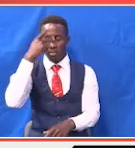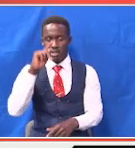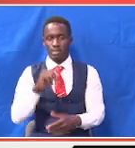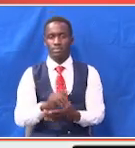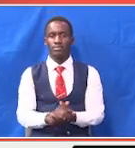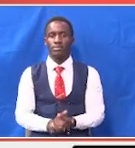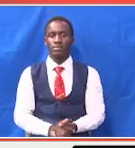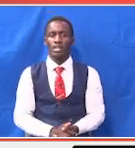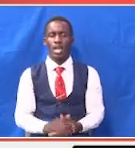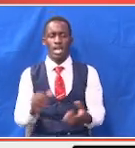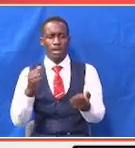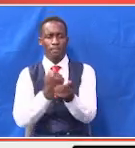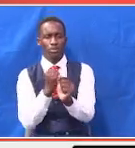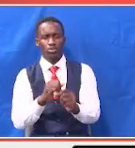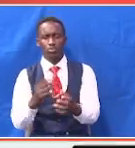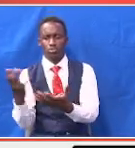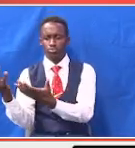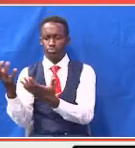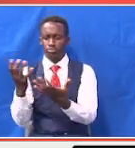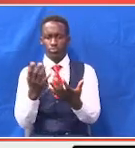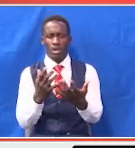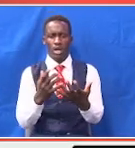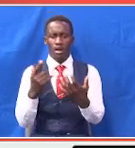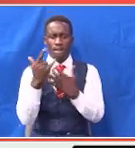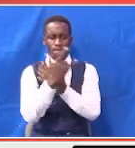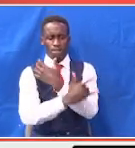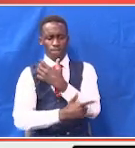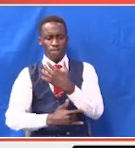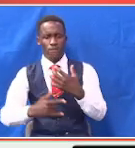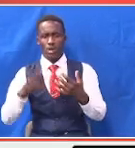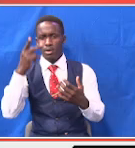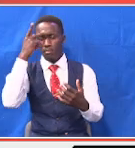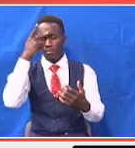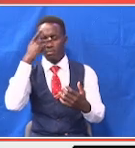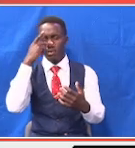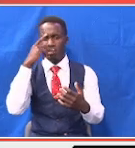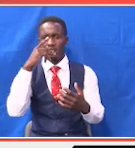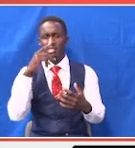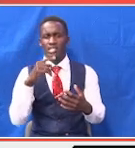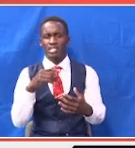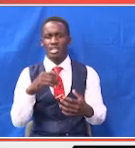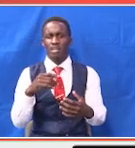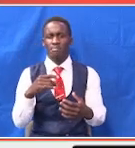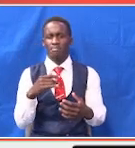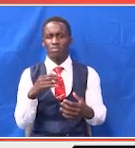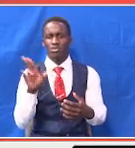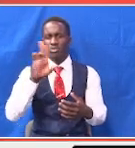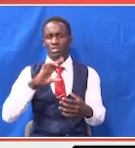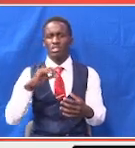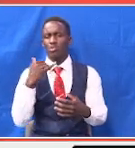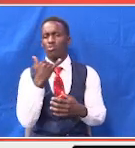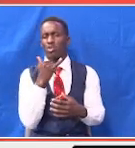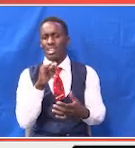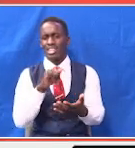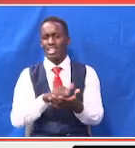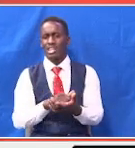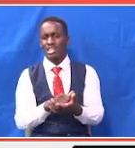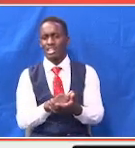foreign policy like a laundry. You know, you wash it, you know, so that all the colors are